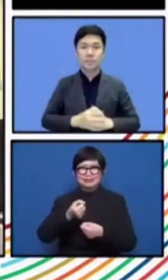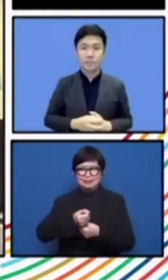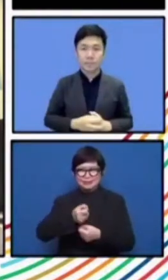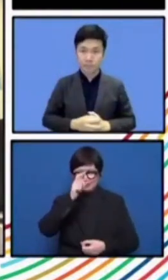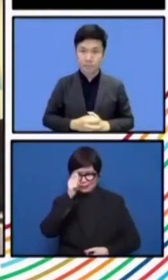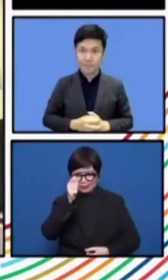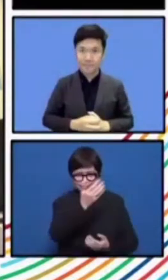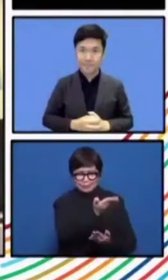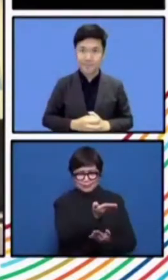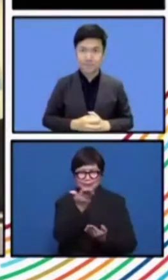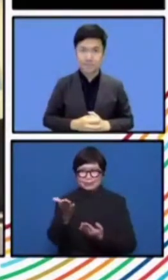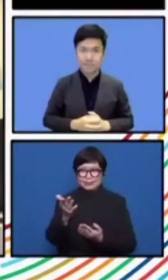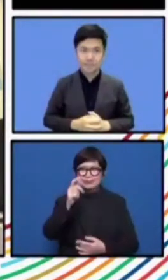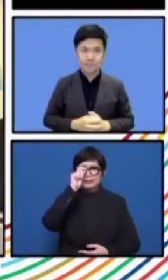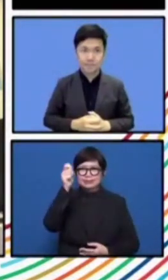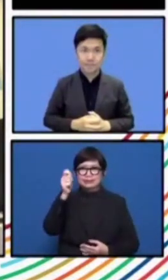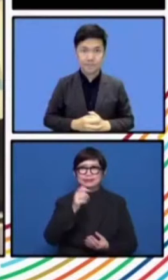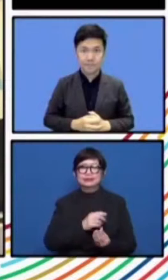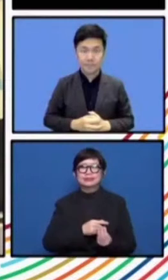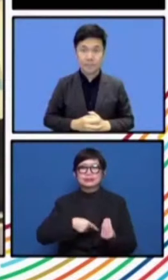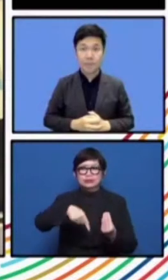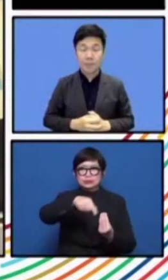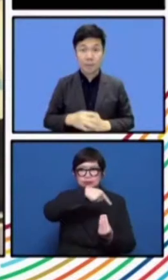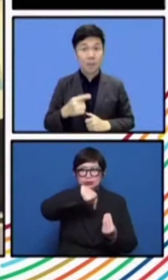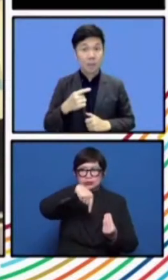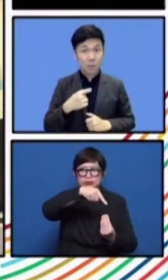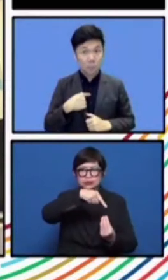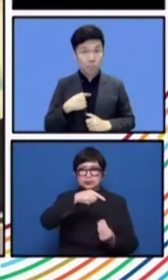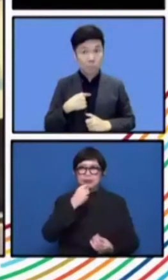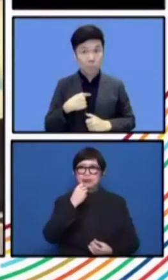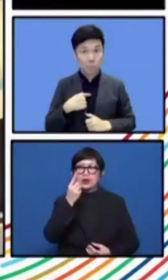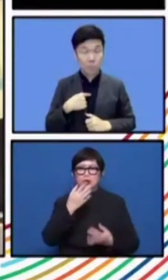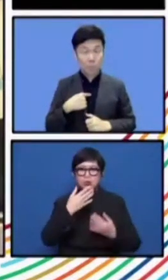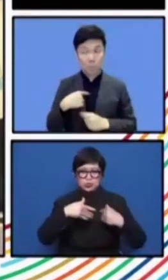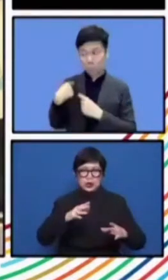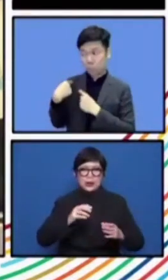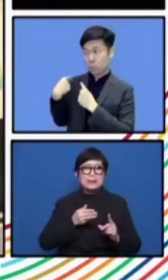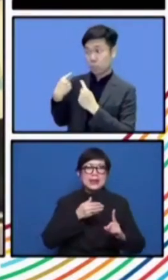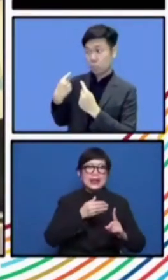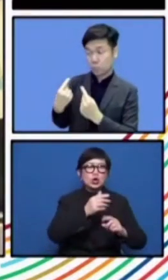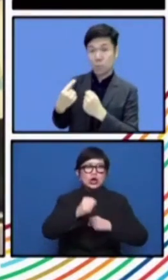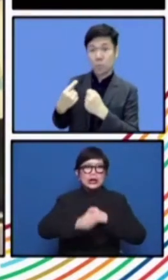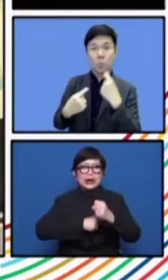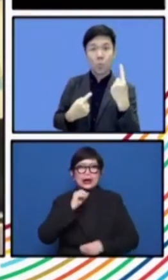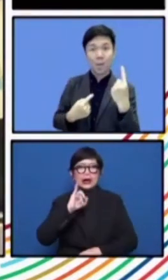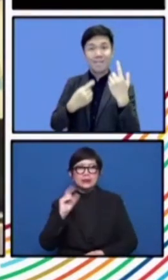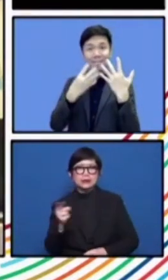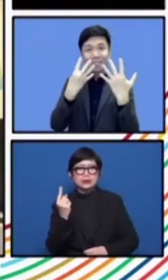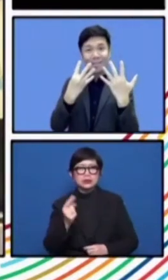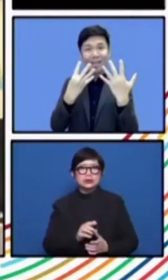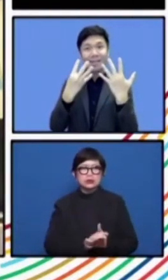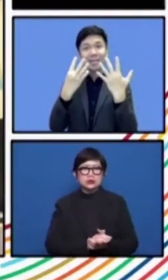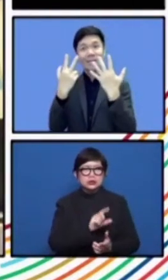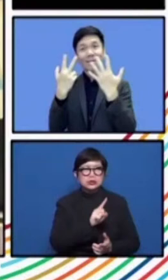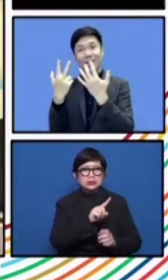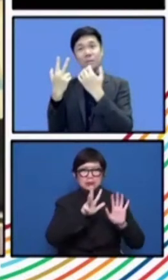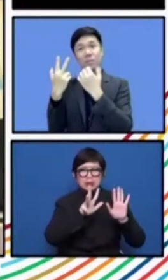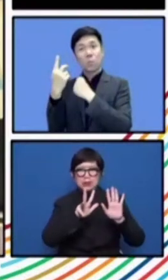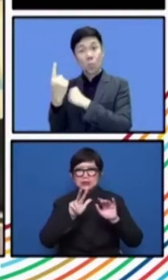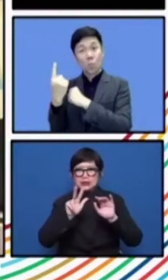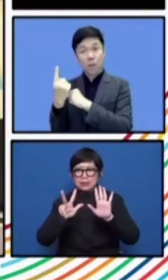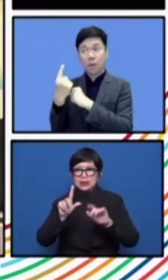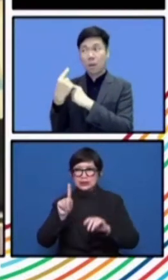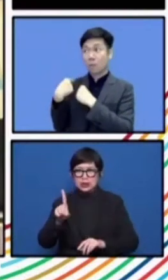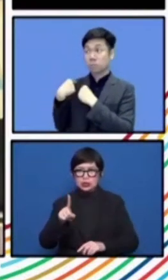I have been following International movements since 1981 and until now I find it's very interesting and